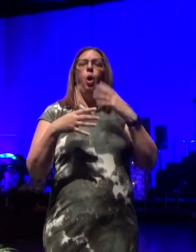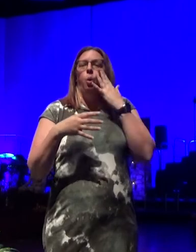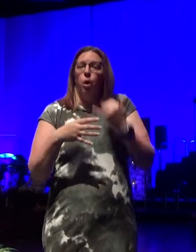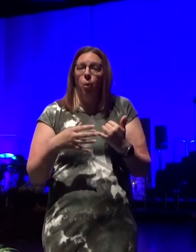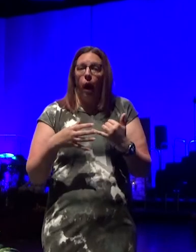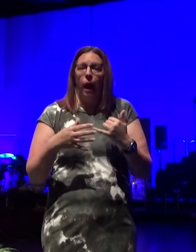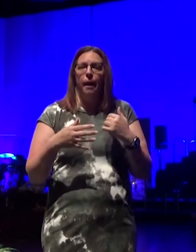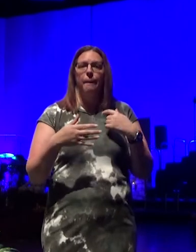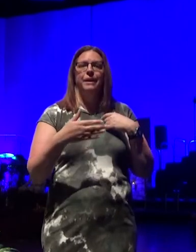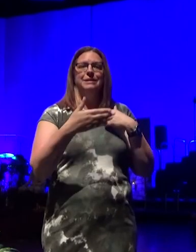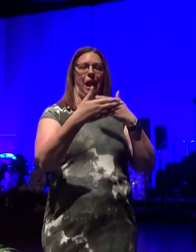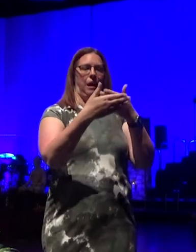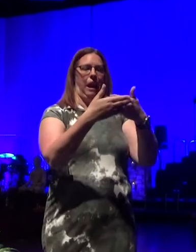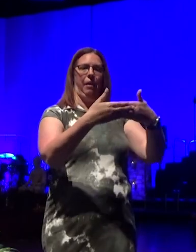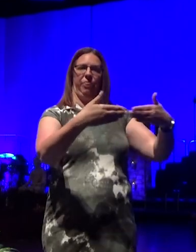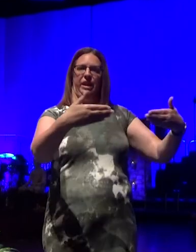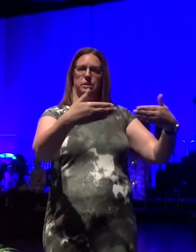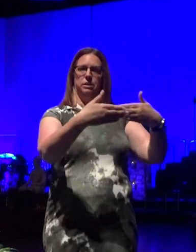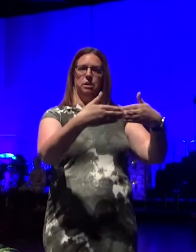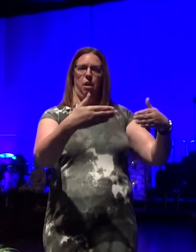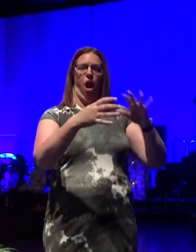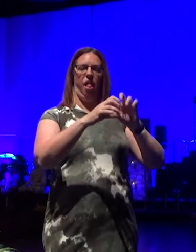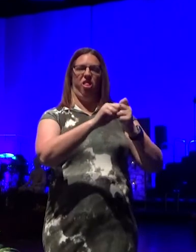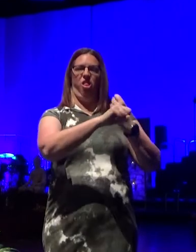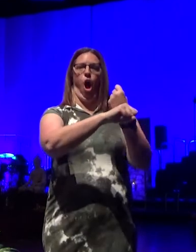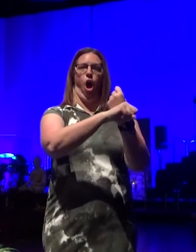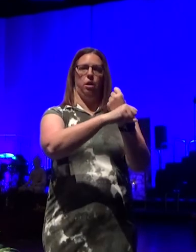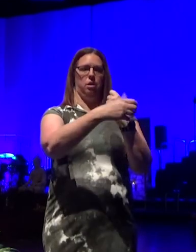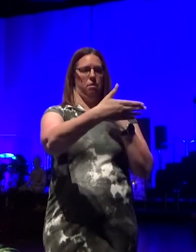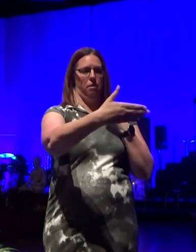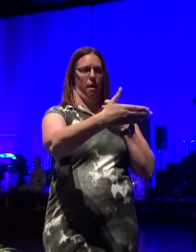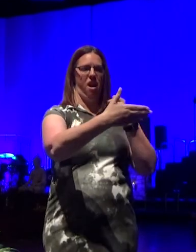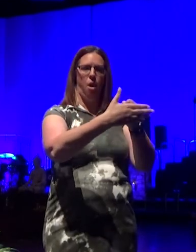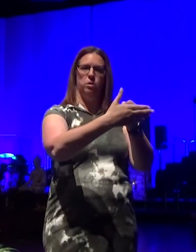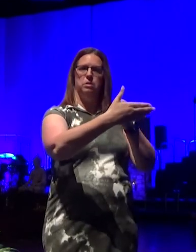ultimately the fact that had locked had opened up in me